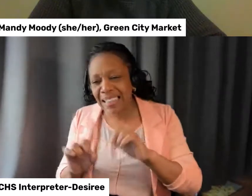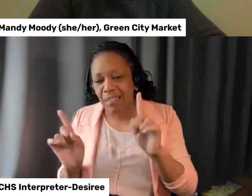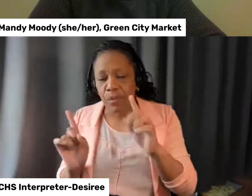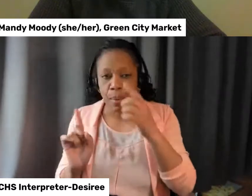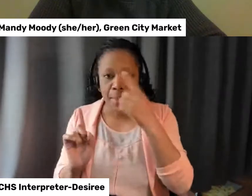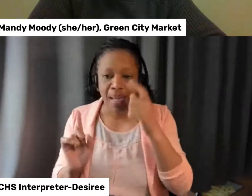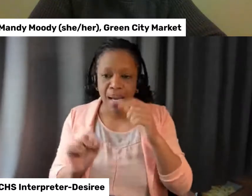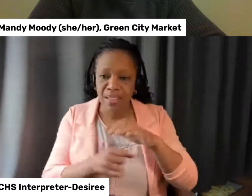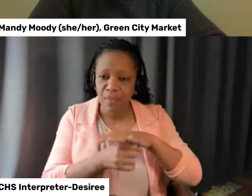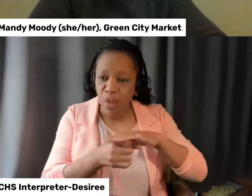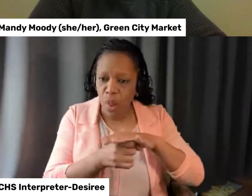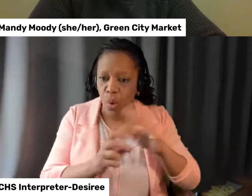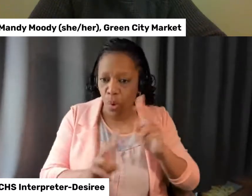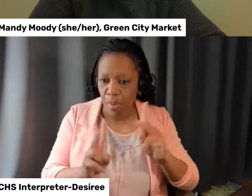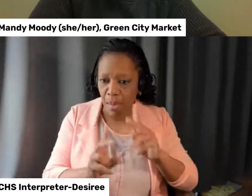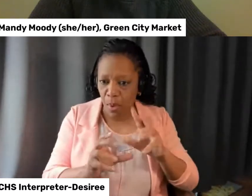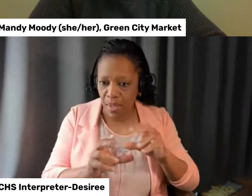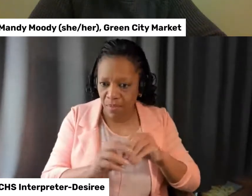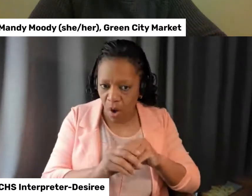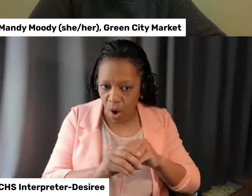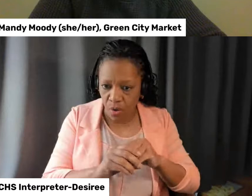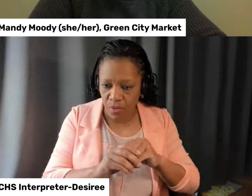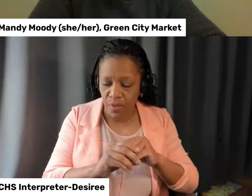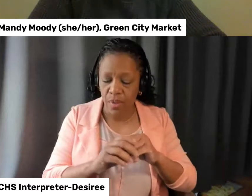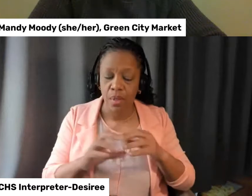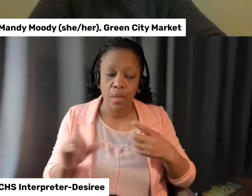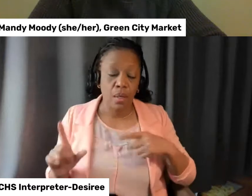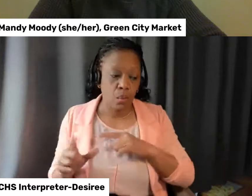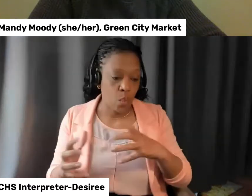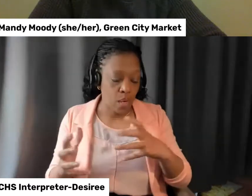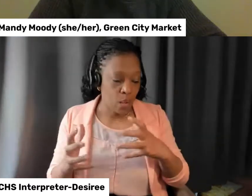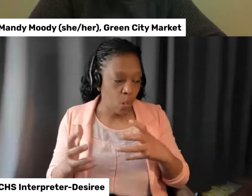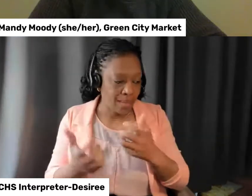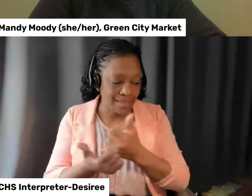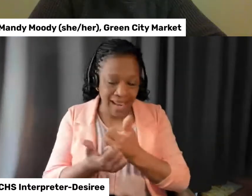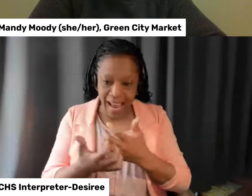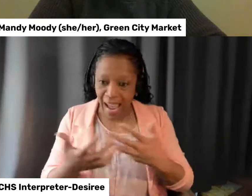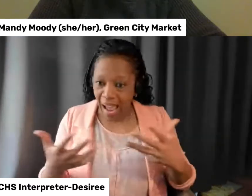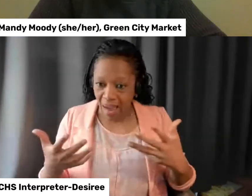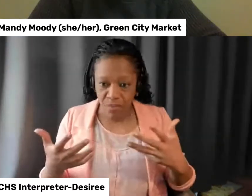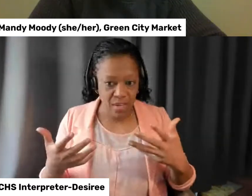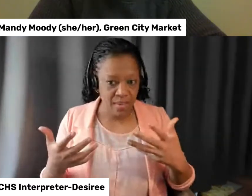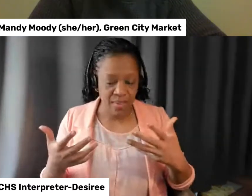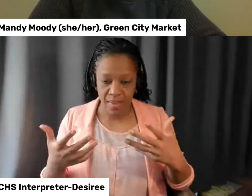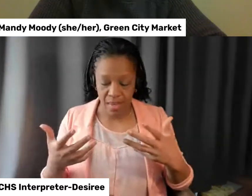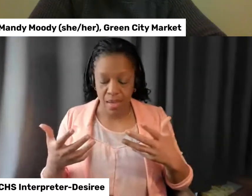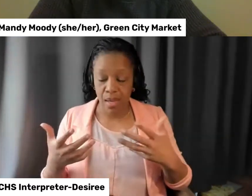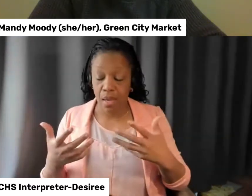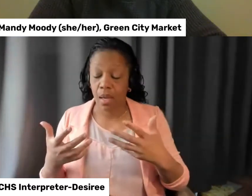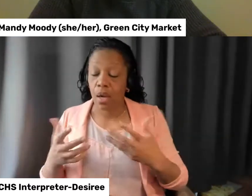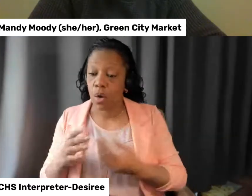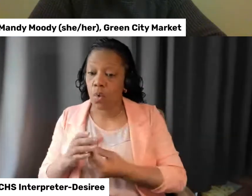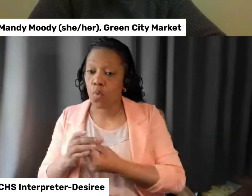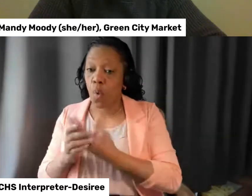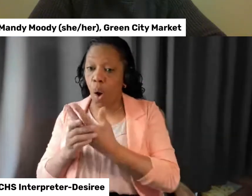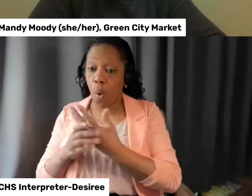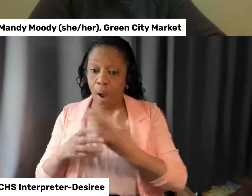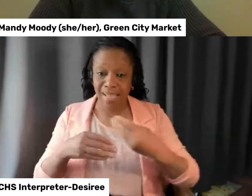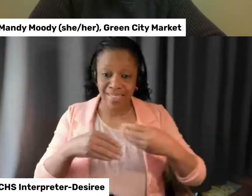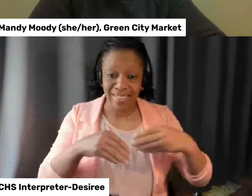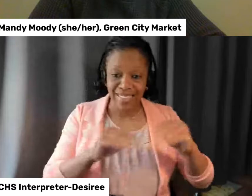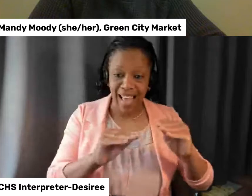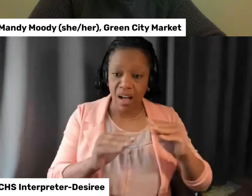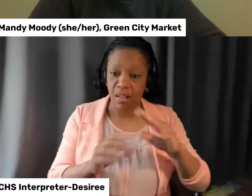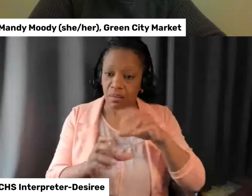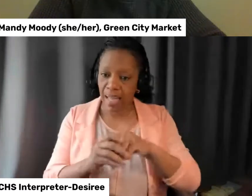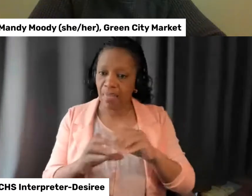Everything from and by community. When I stumbled up on trying to make sure